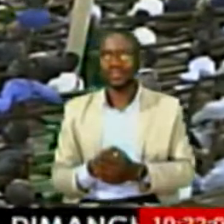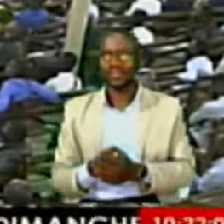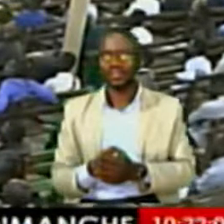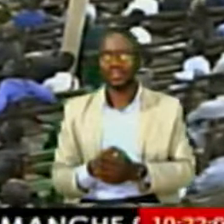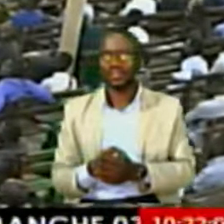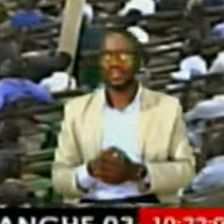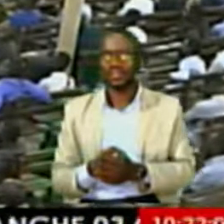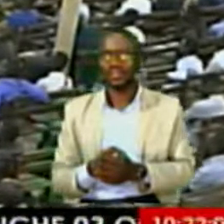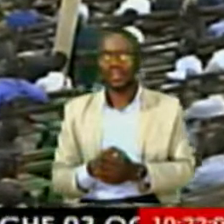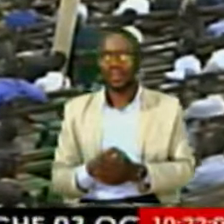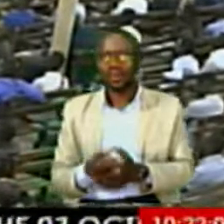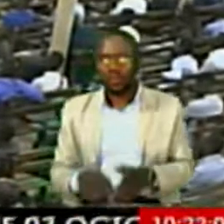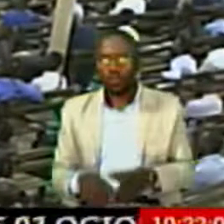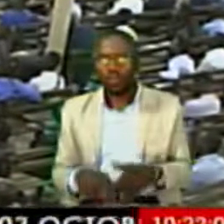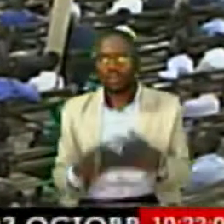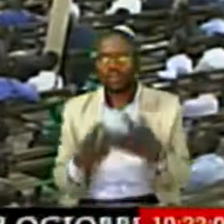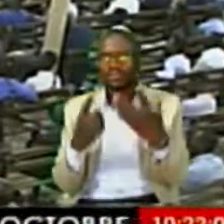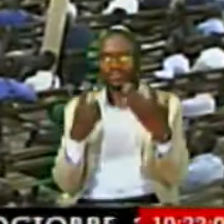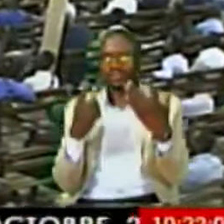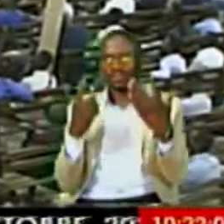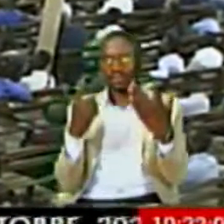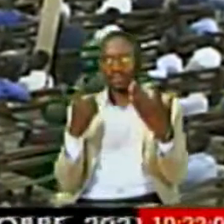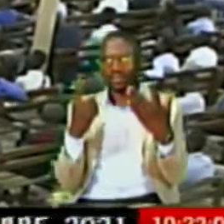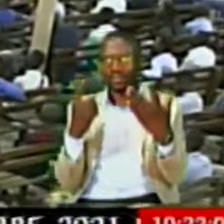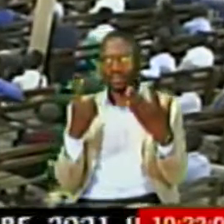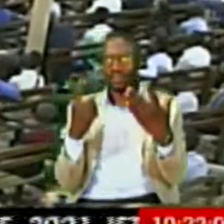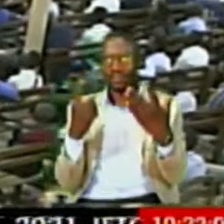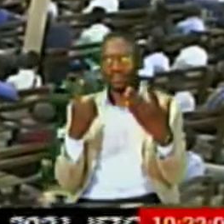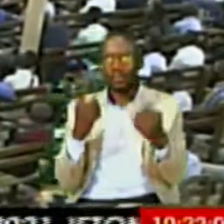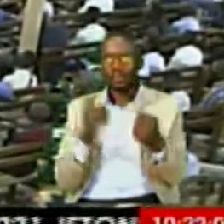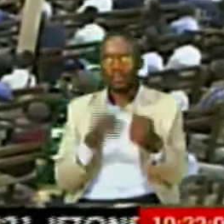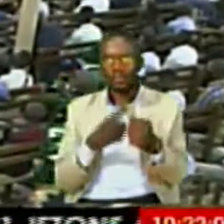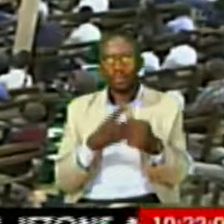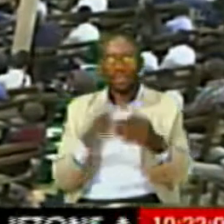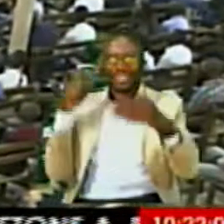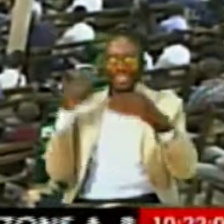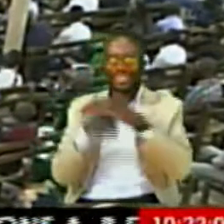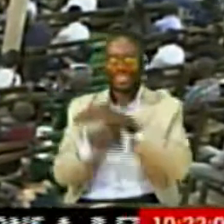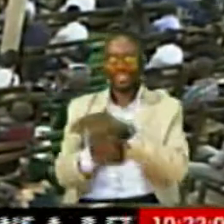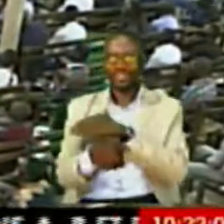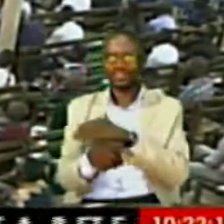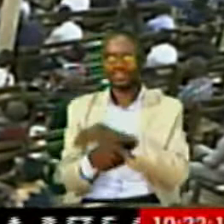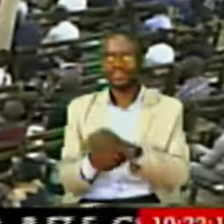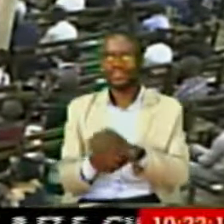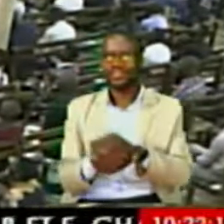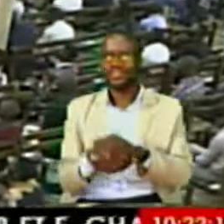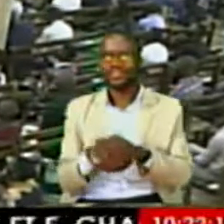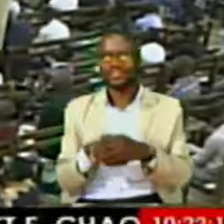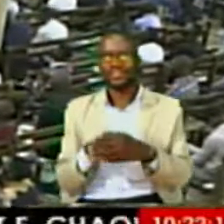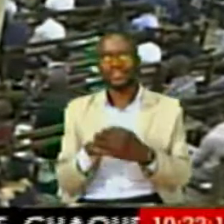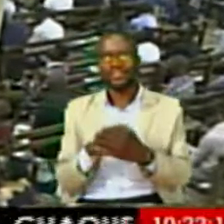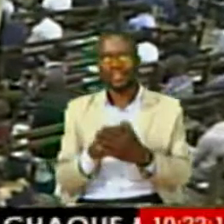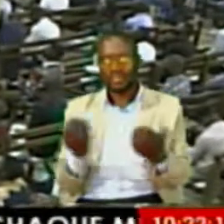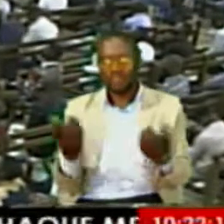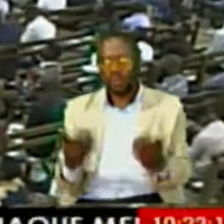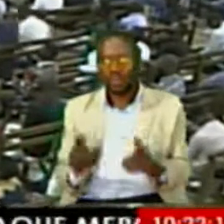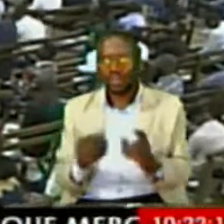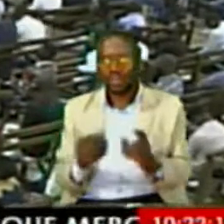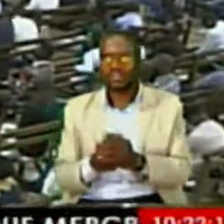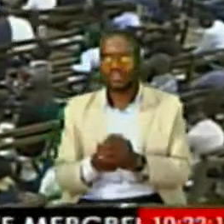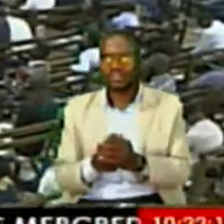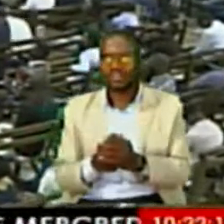le crucifié, starting by the crucified, non. No. Quand nous écoutons la parole à propos